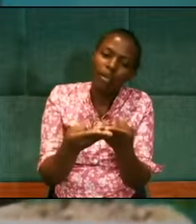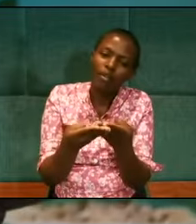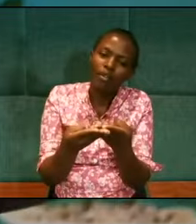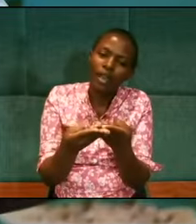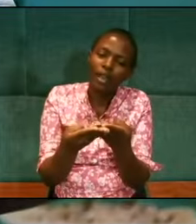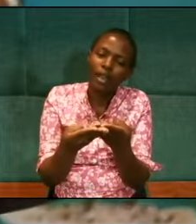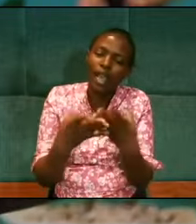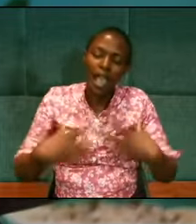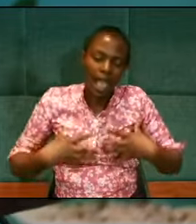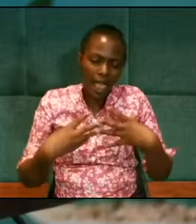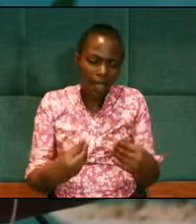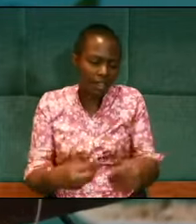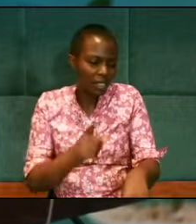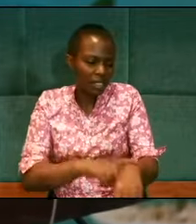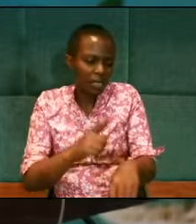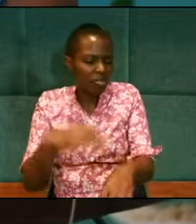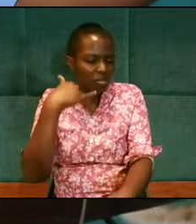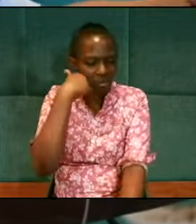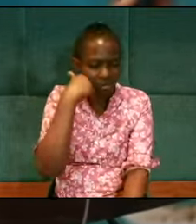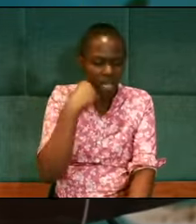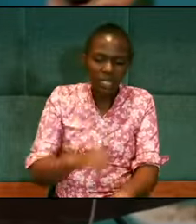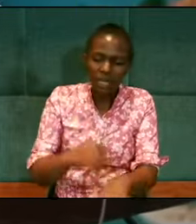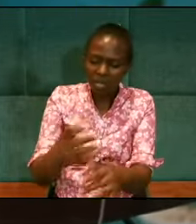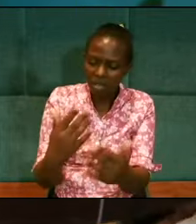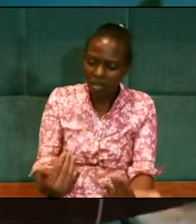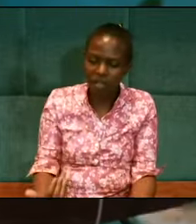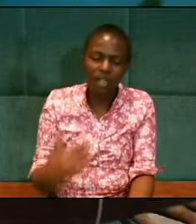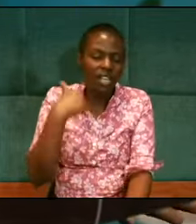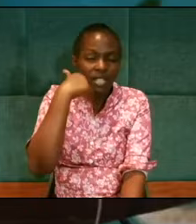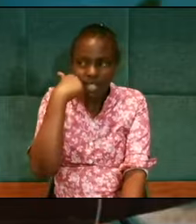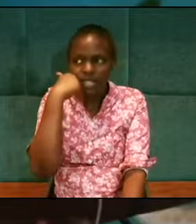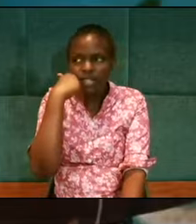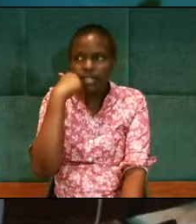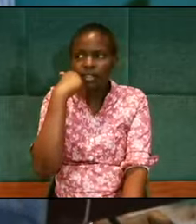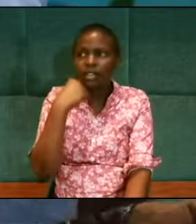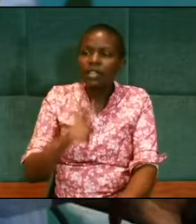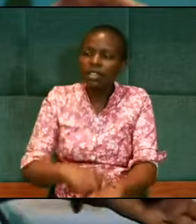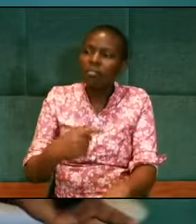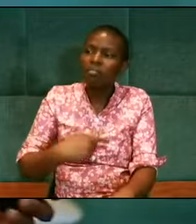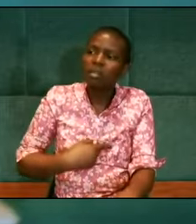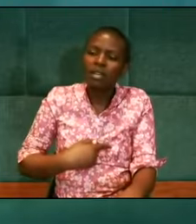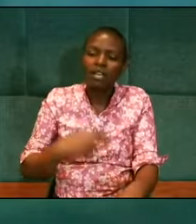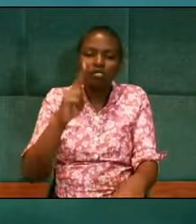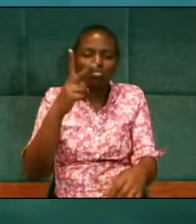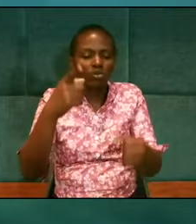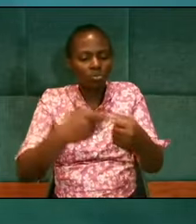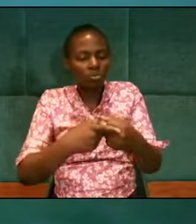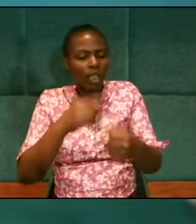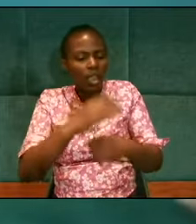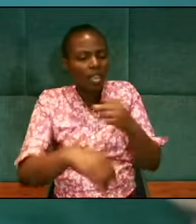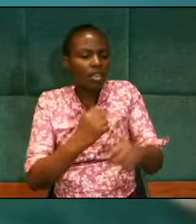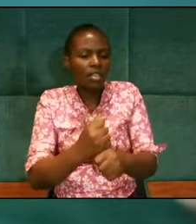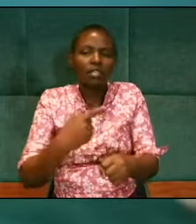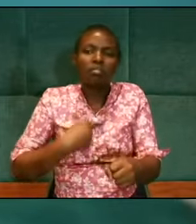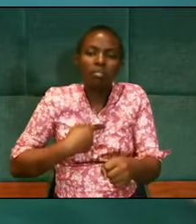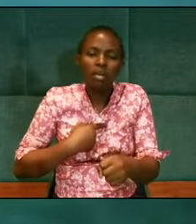you are sick. There are some sicknesses. The funds are beyond a young man getting married. When I was 26 years, I got married.